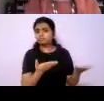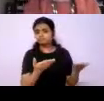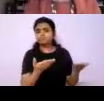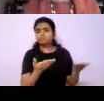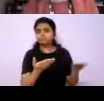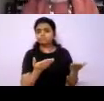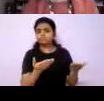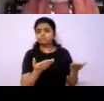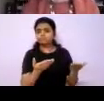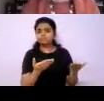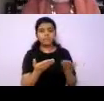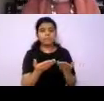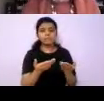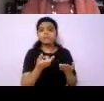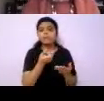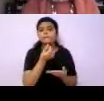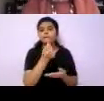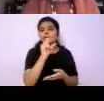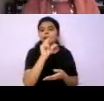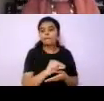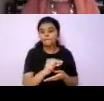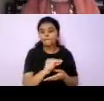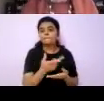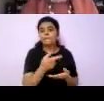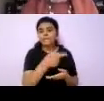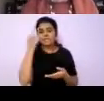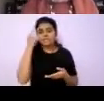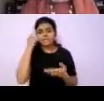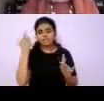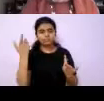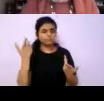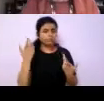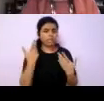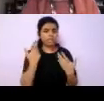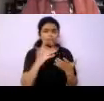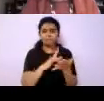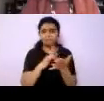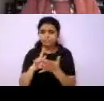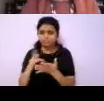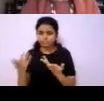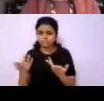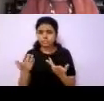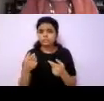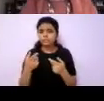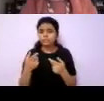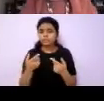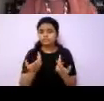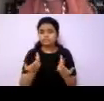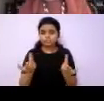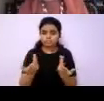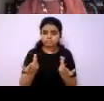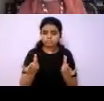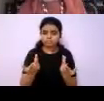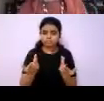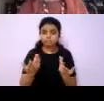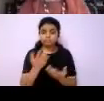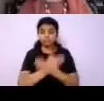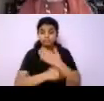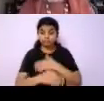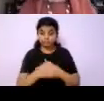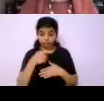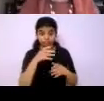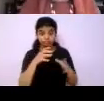living is less costly than residential placement, that productive disabled people